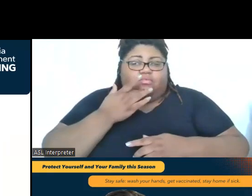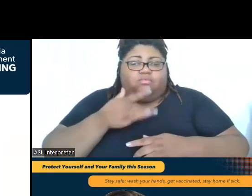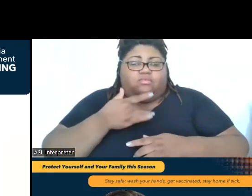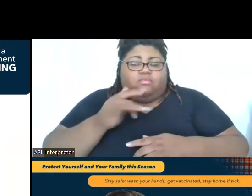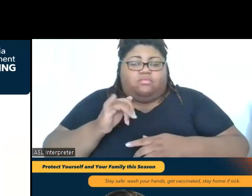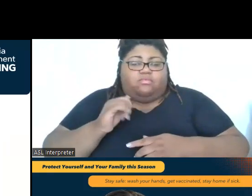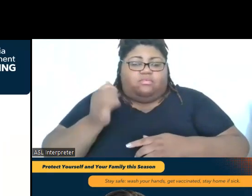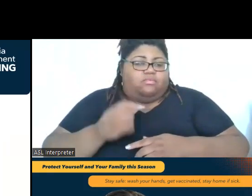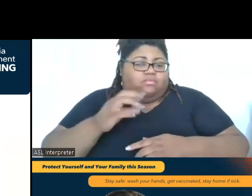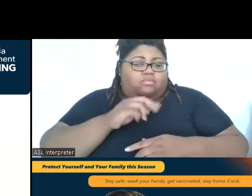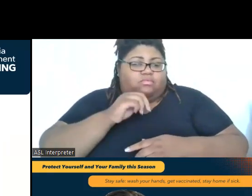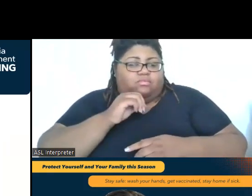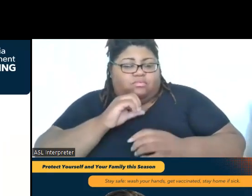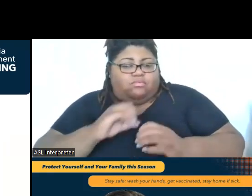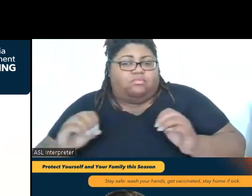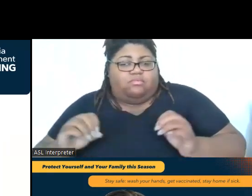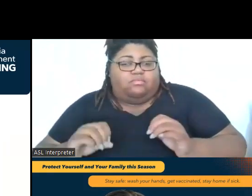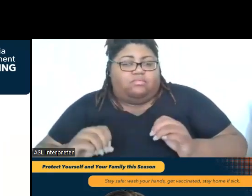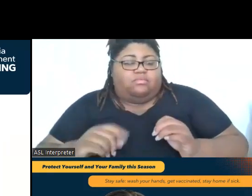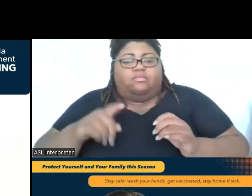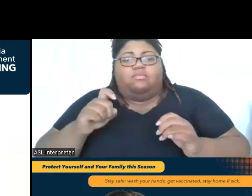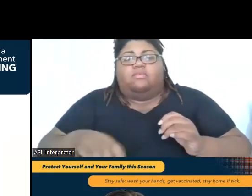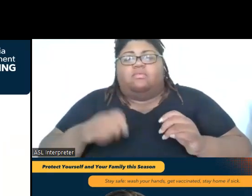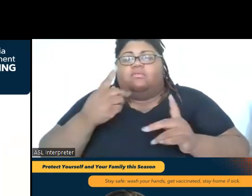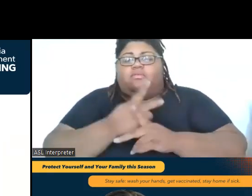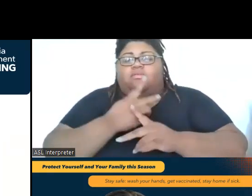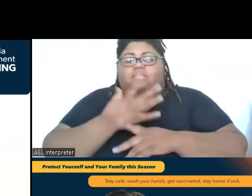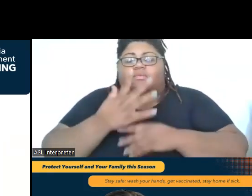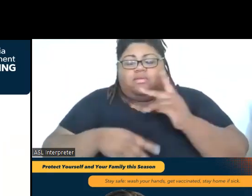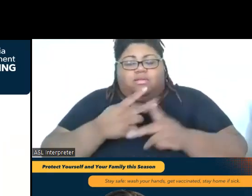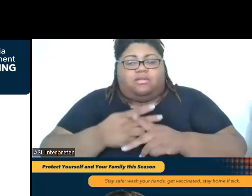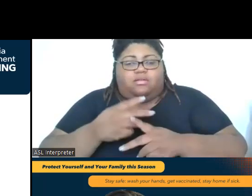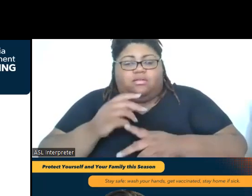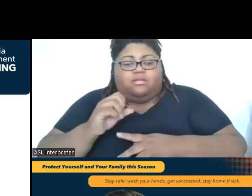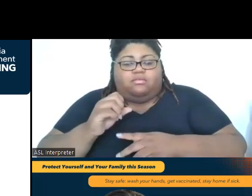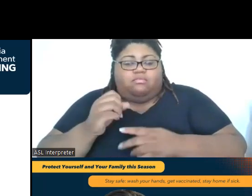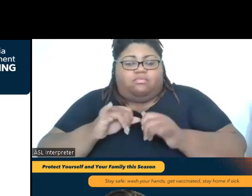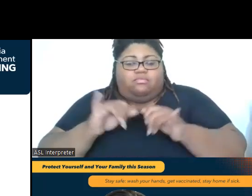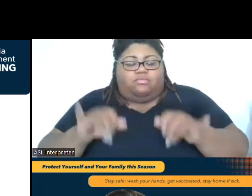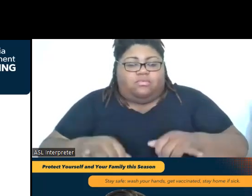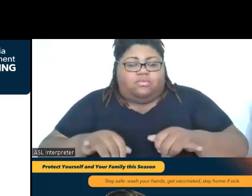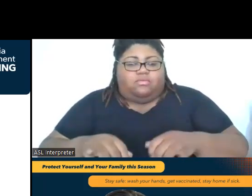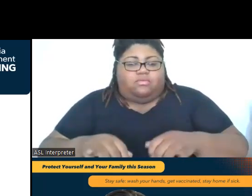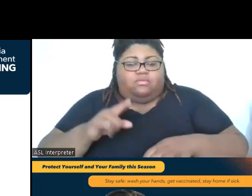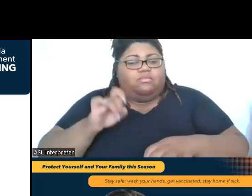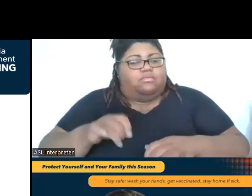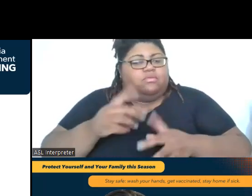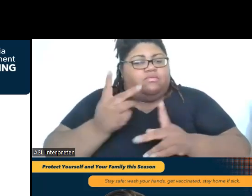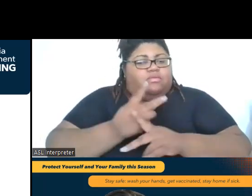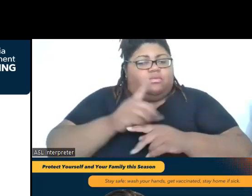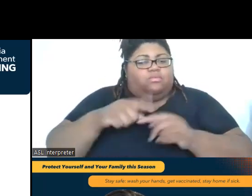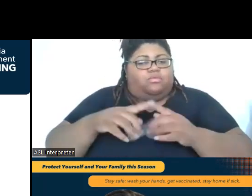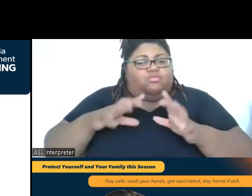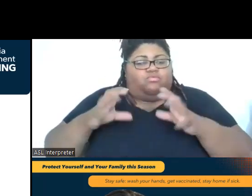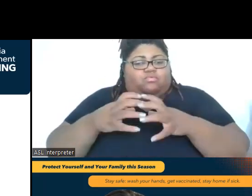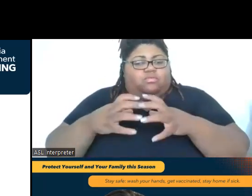apply it, with strategy that, like, when case rates are higher, that's when you would mask when you're in crowded indoor settings. And I will